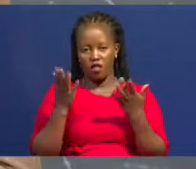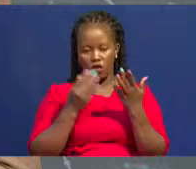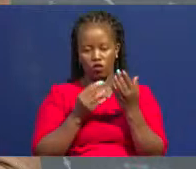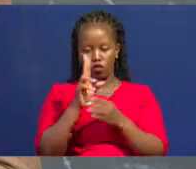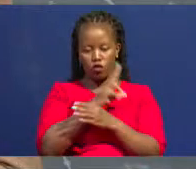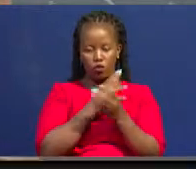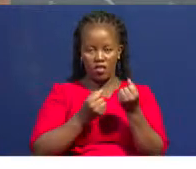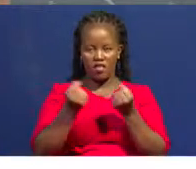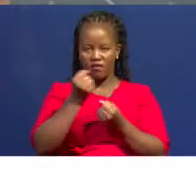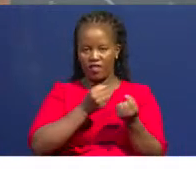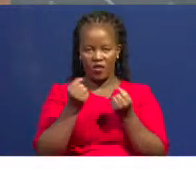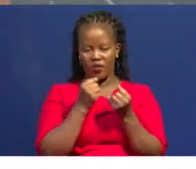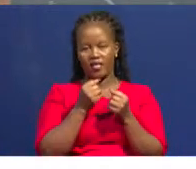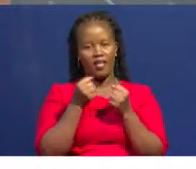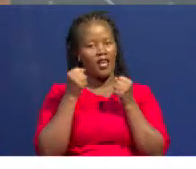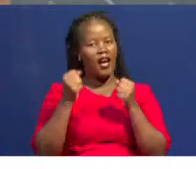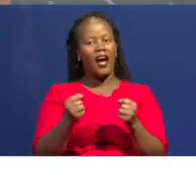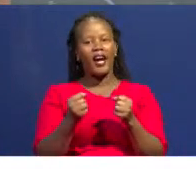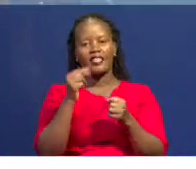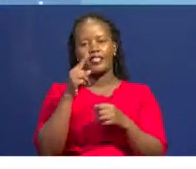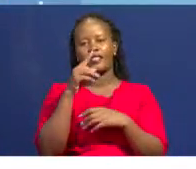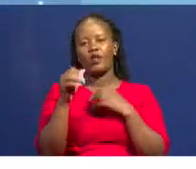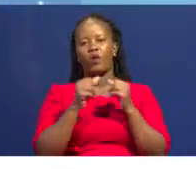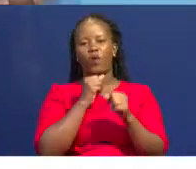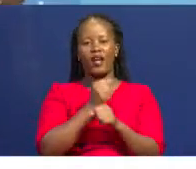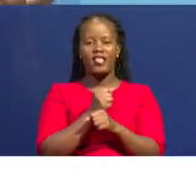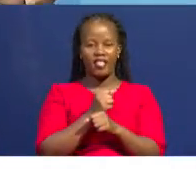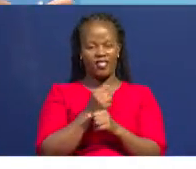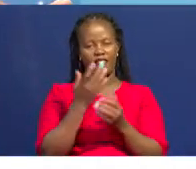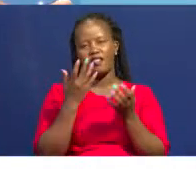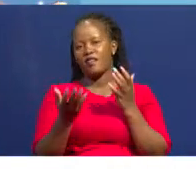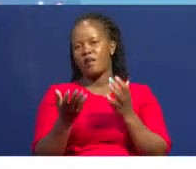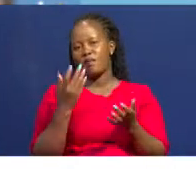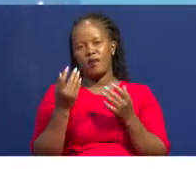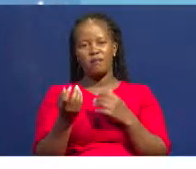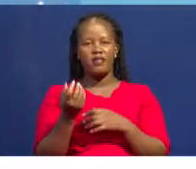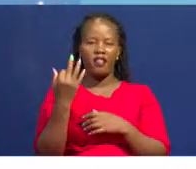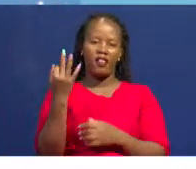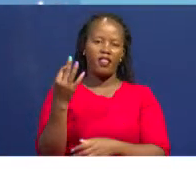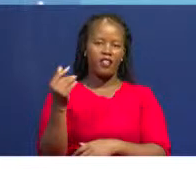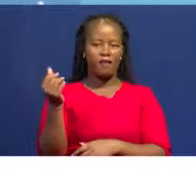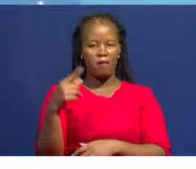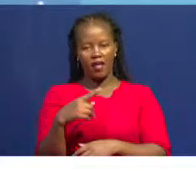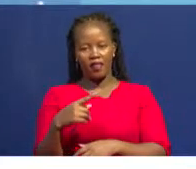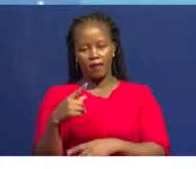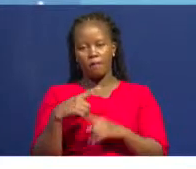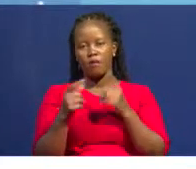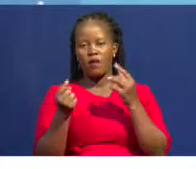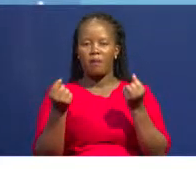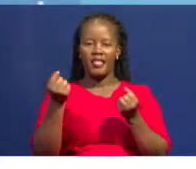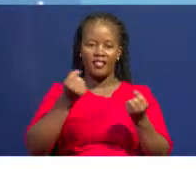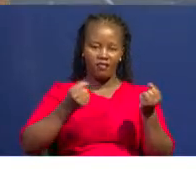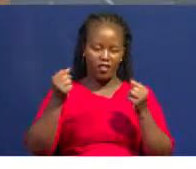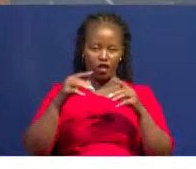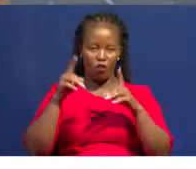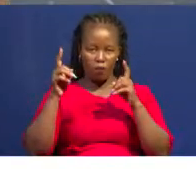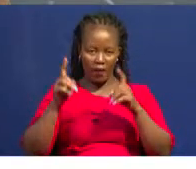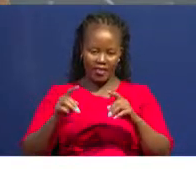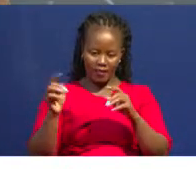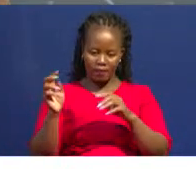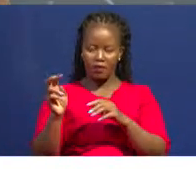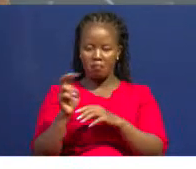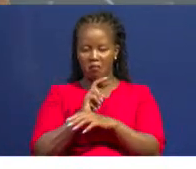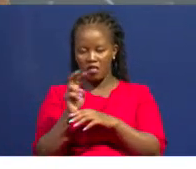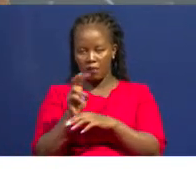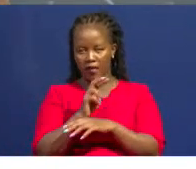months out. And the vehicle has to be inspected and the vehicle should go to inspection after 1